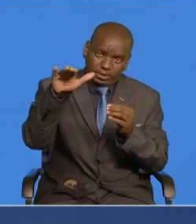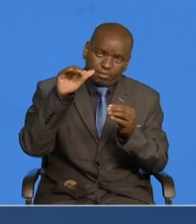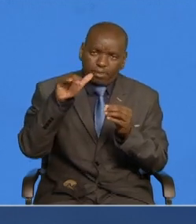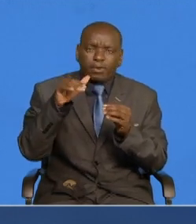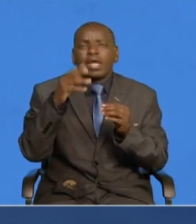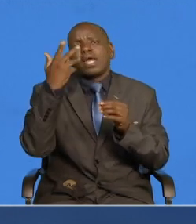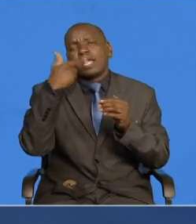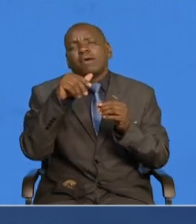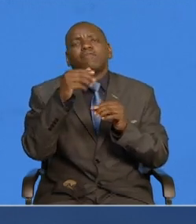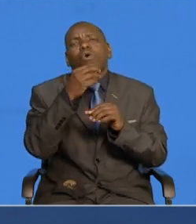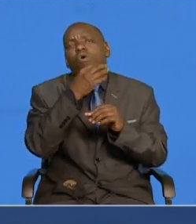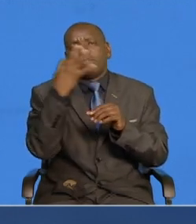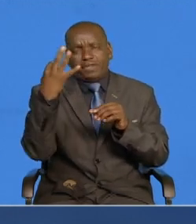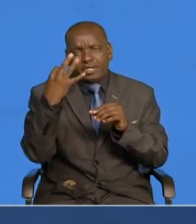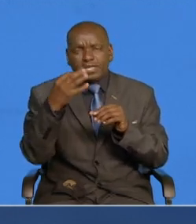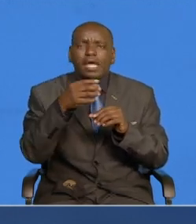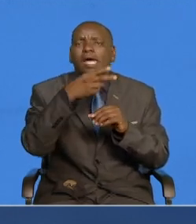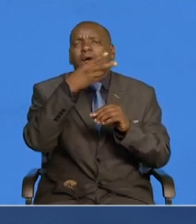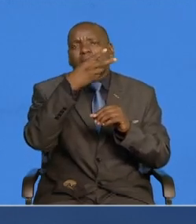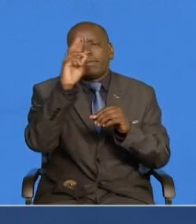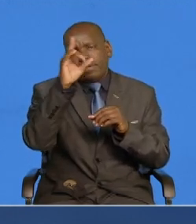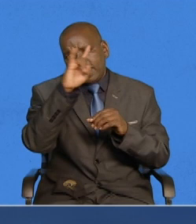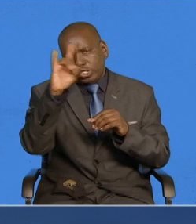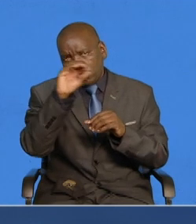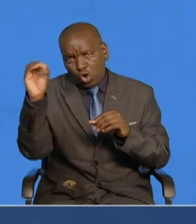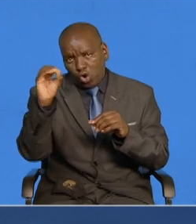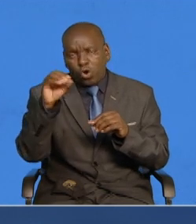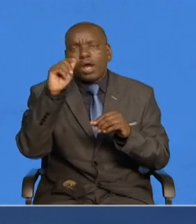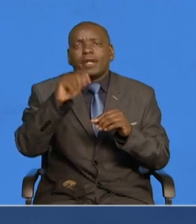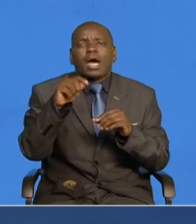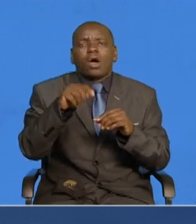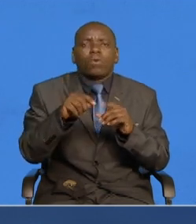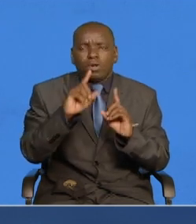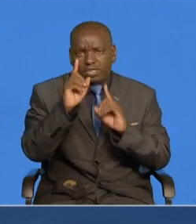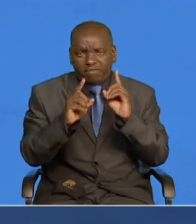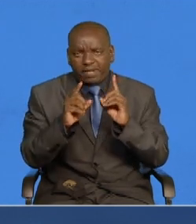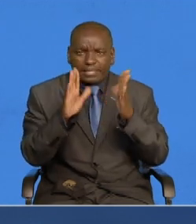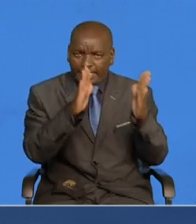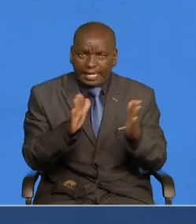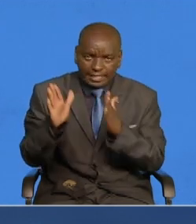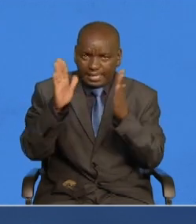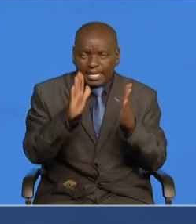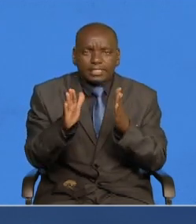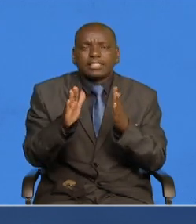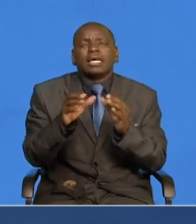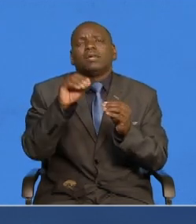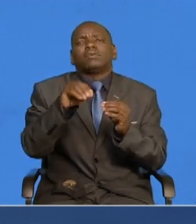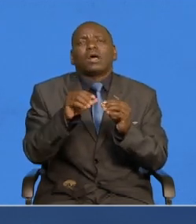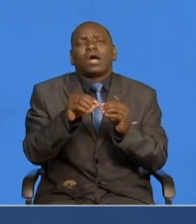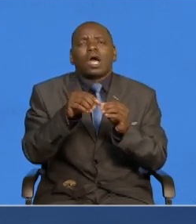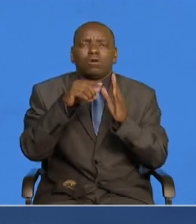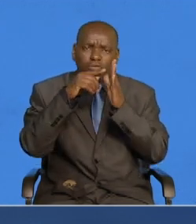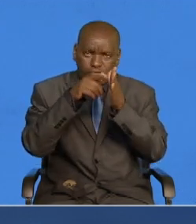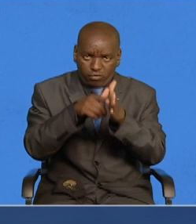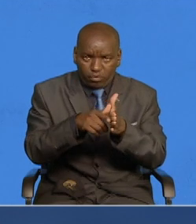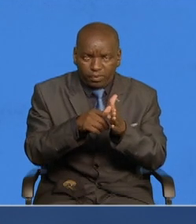situational level 3. WHO at the same time, in its latest guidelines, has outlined the